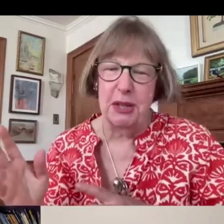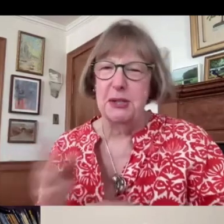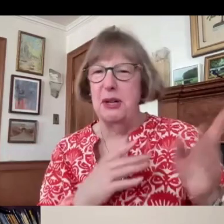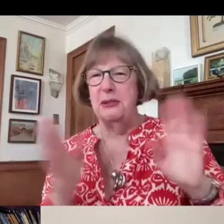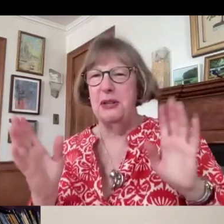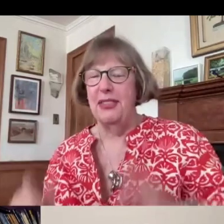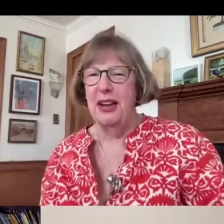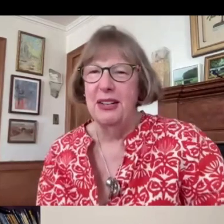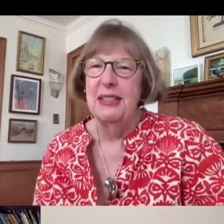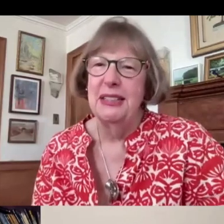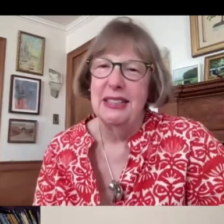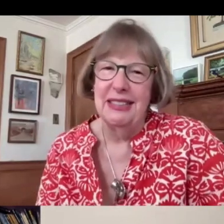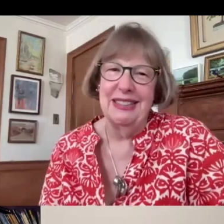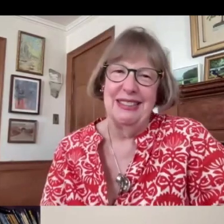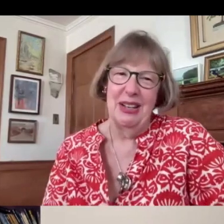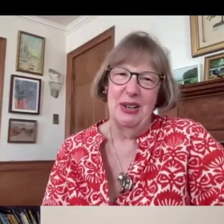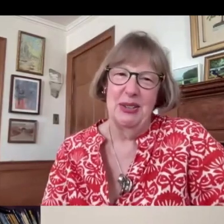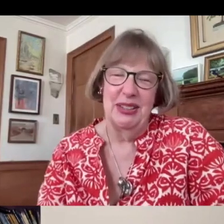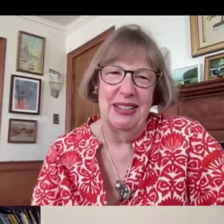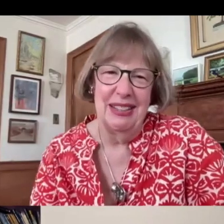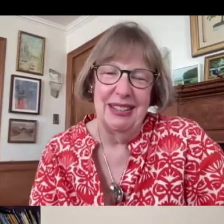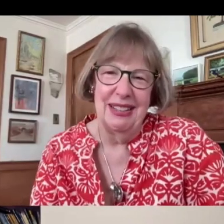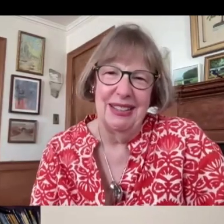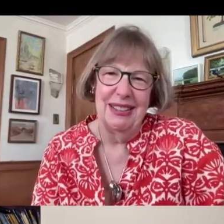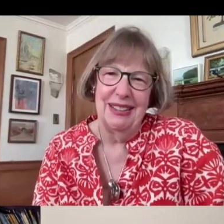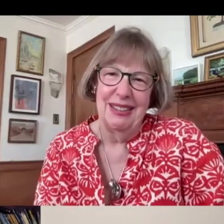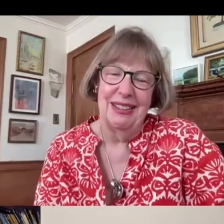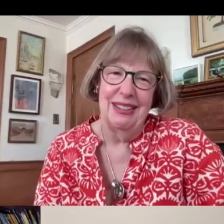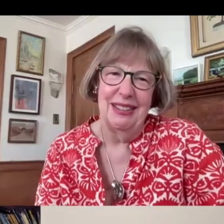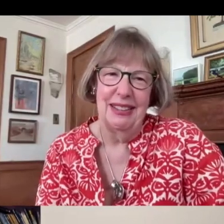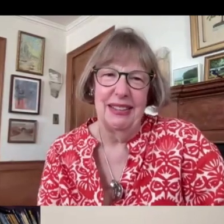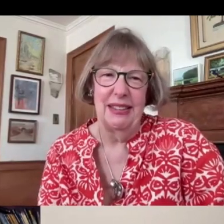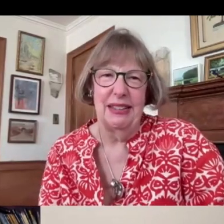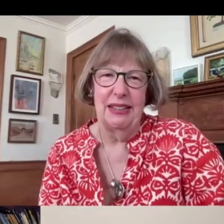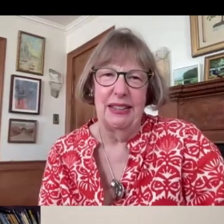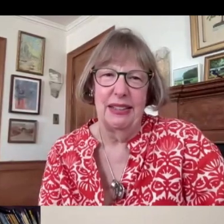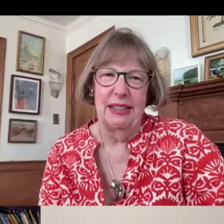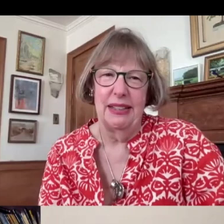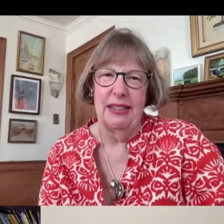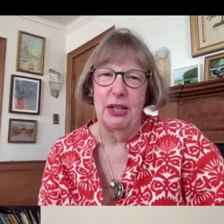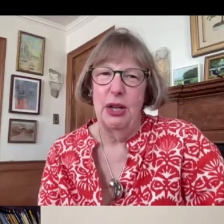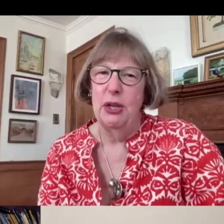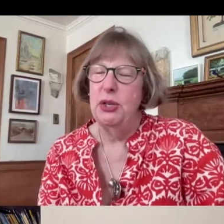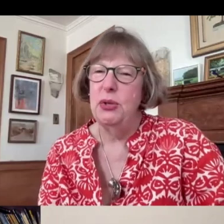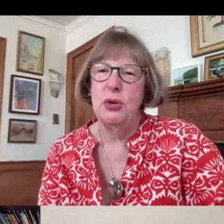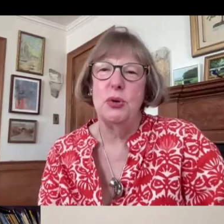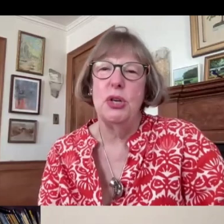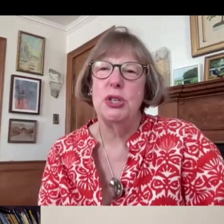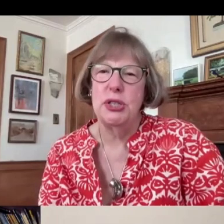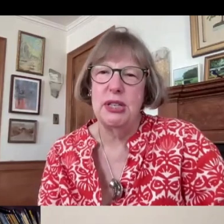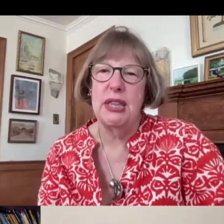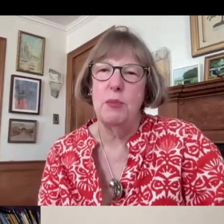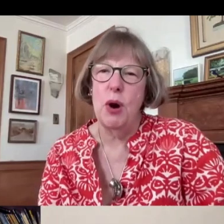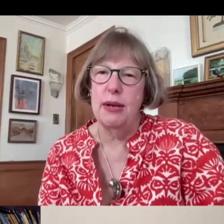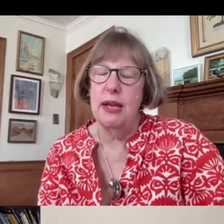of trouble is what you. Right, exactly. Yeah. I thought their little legs were too short to keep up on with me on long hikes, so that's why. You